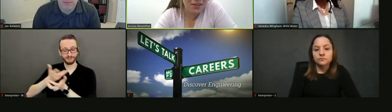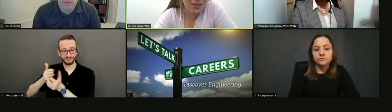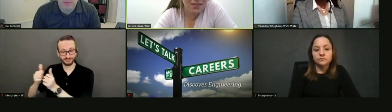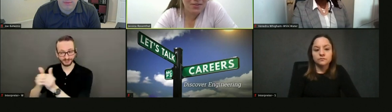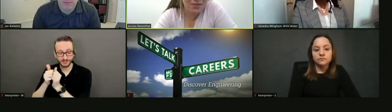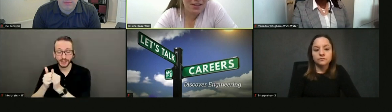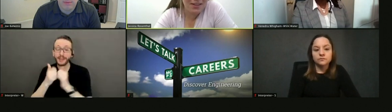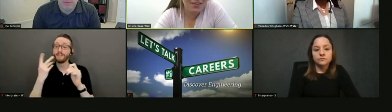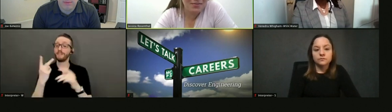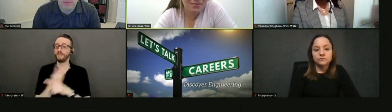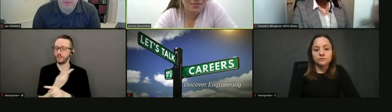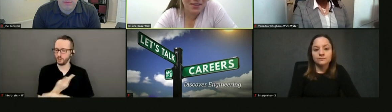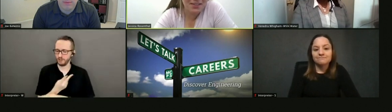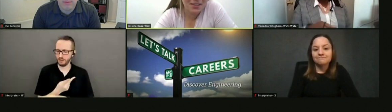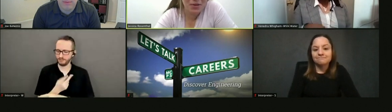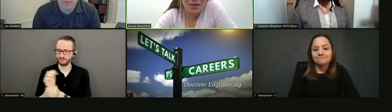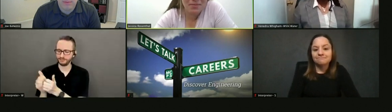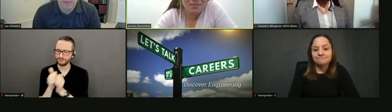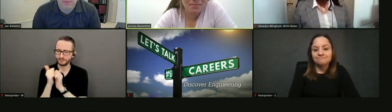things out.